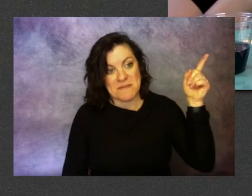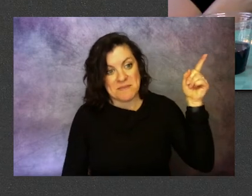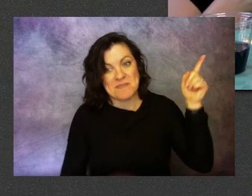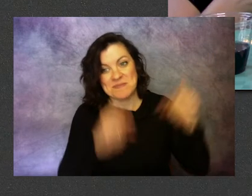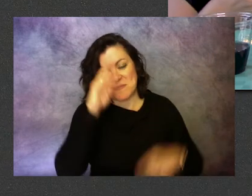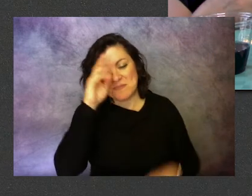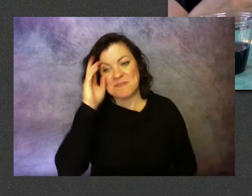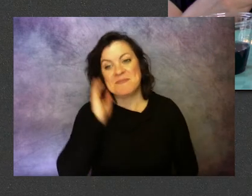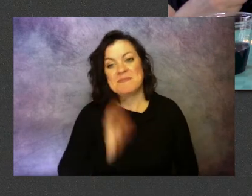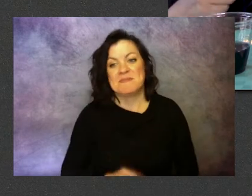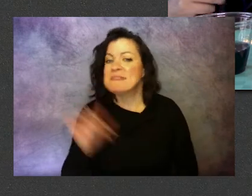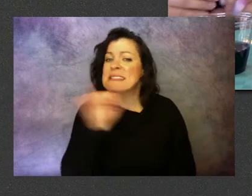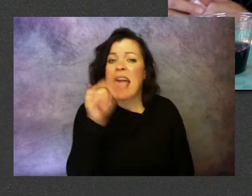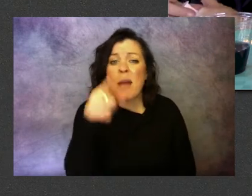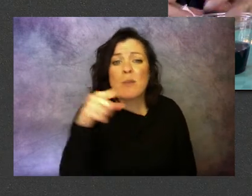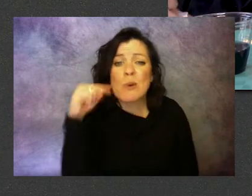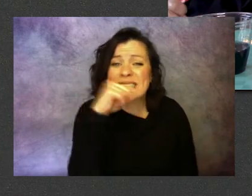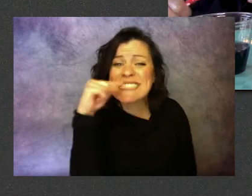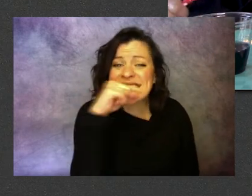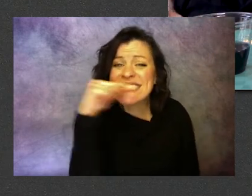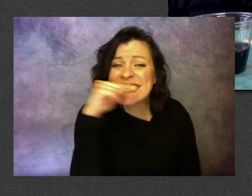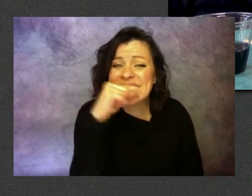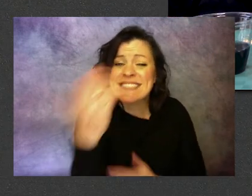like when you brush your teeth.